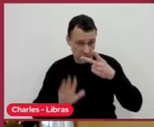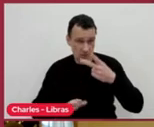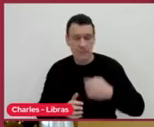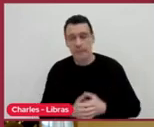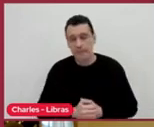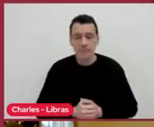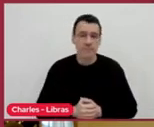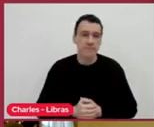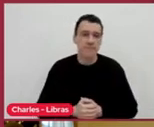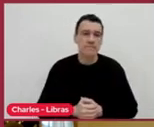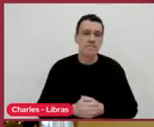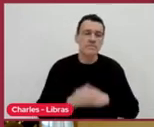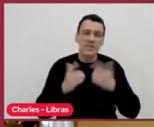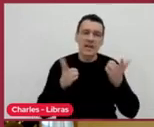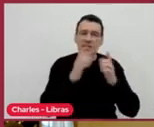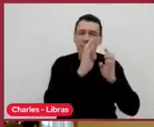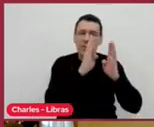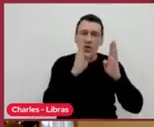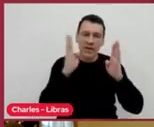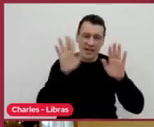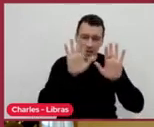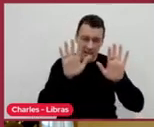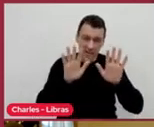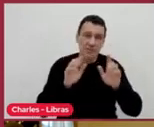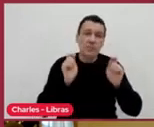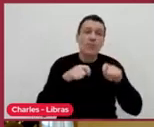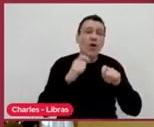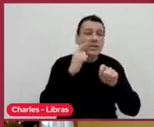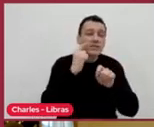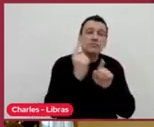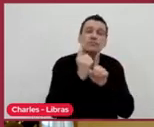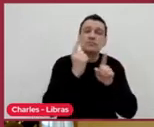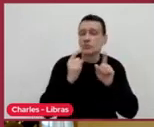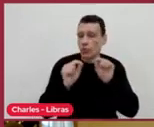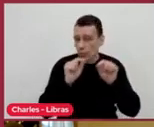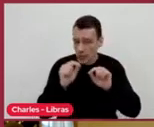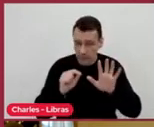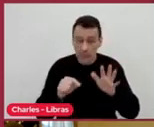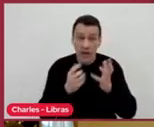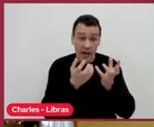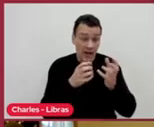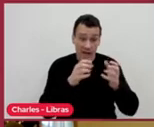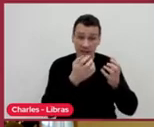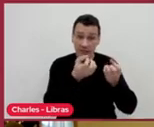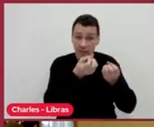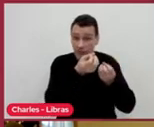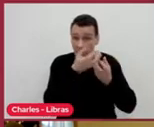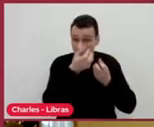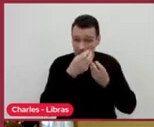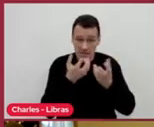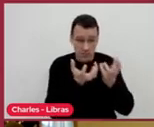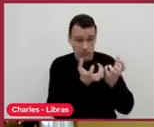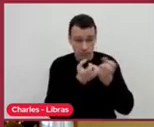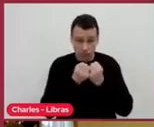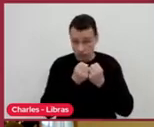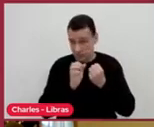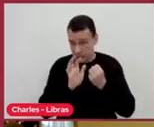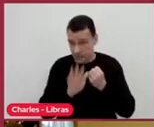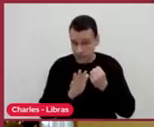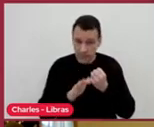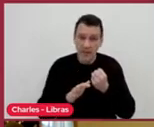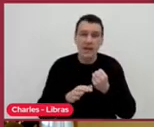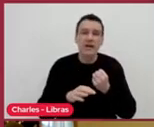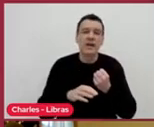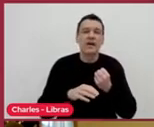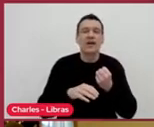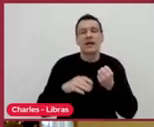Where this library could shine is we receive an input that contains the account ID and the generated data of